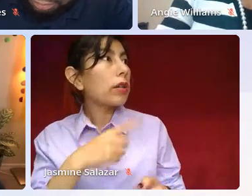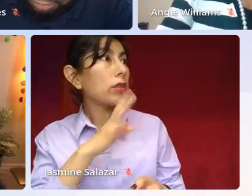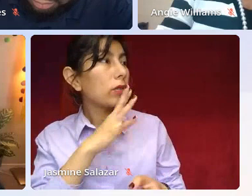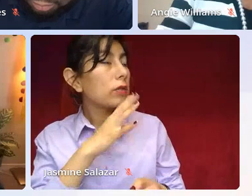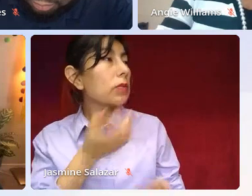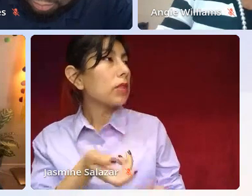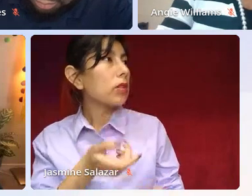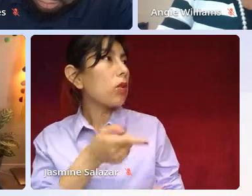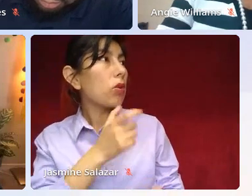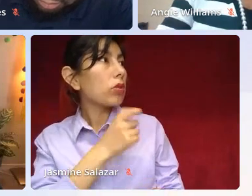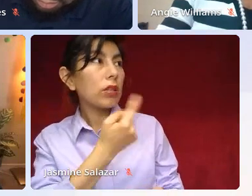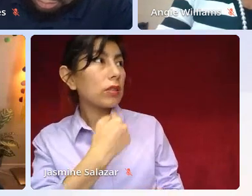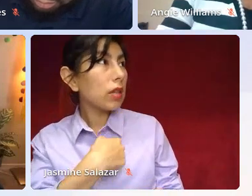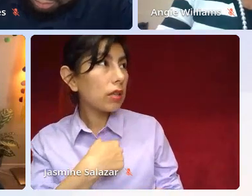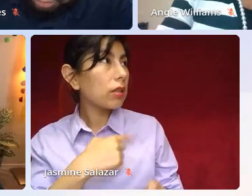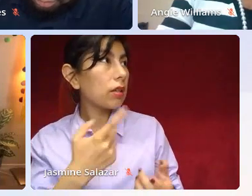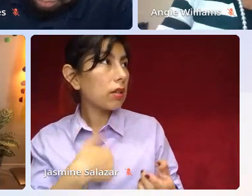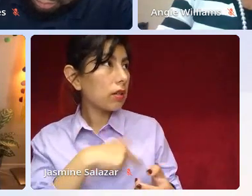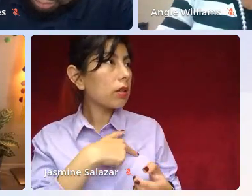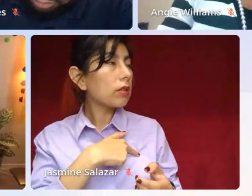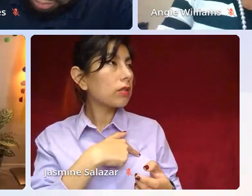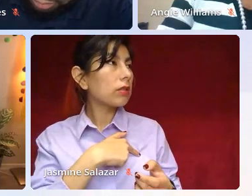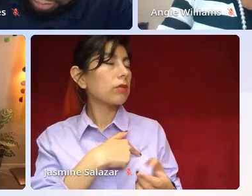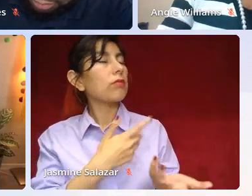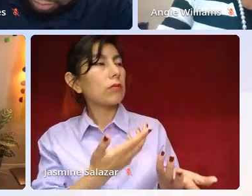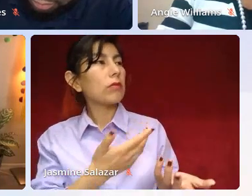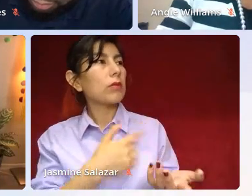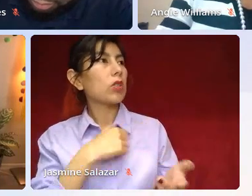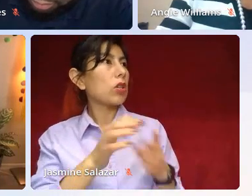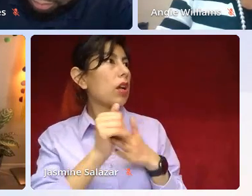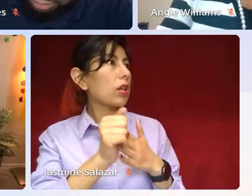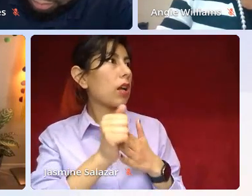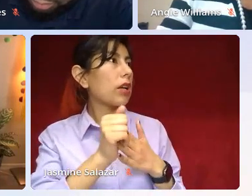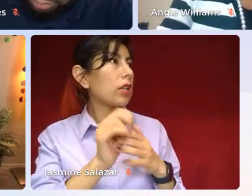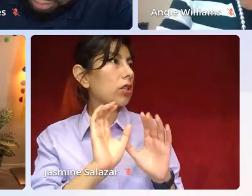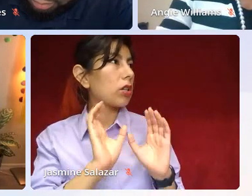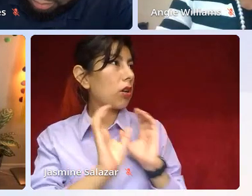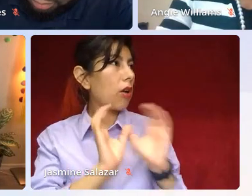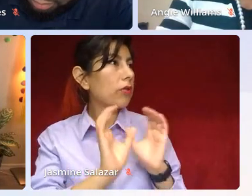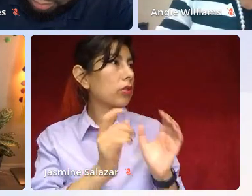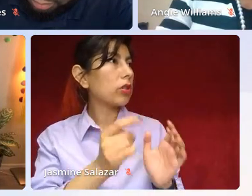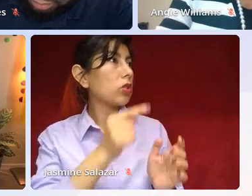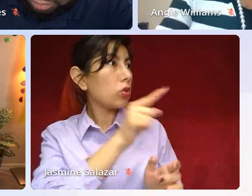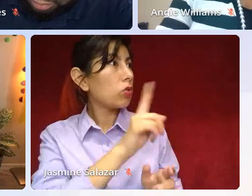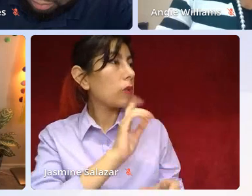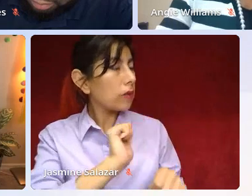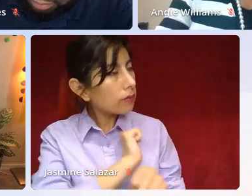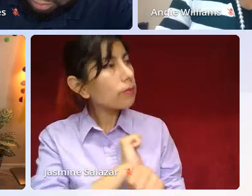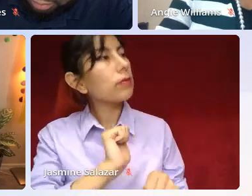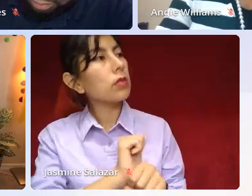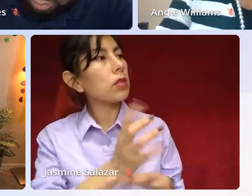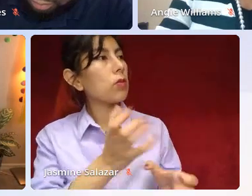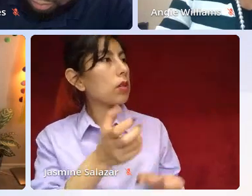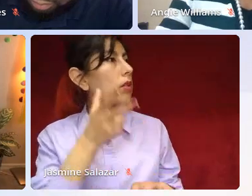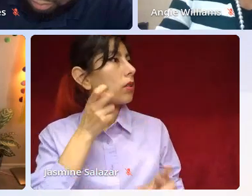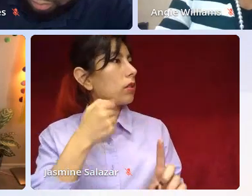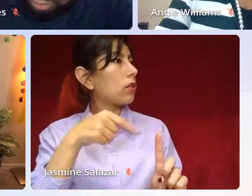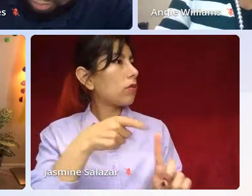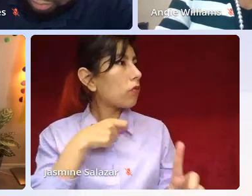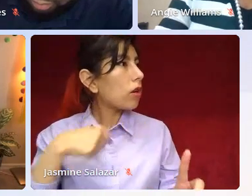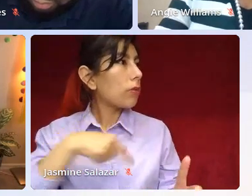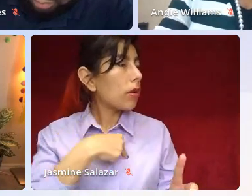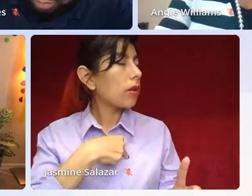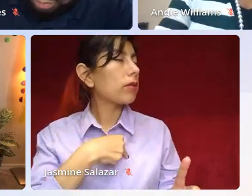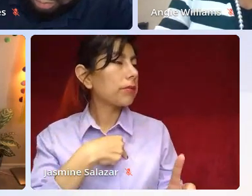you're not telling us, you're not guiding the conversation, you're actually wanting to hear from us.